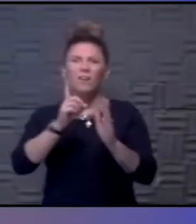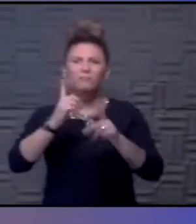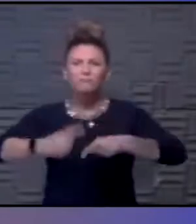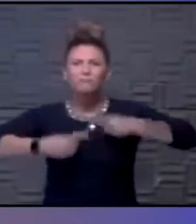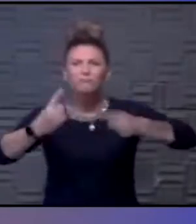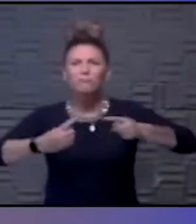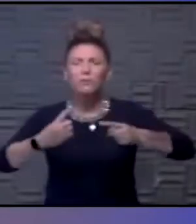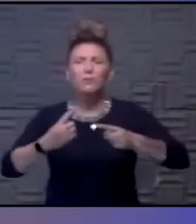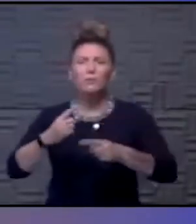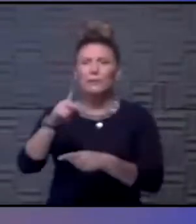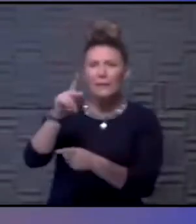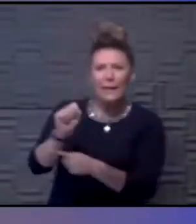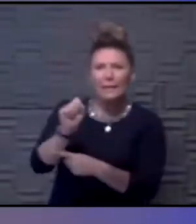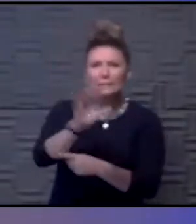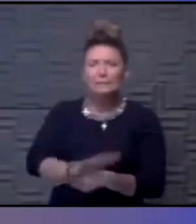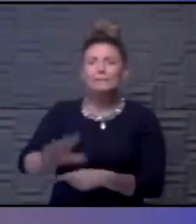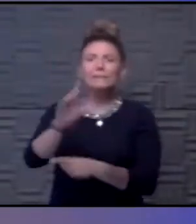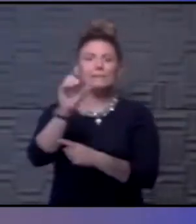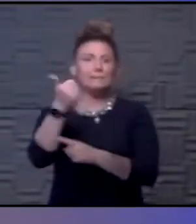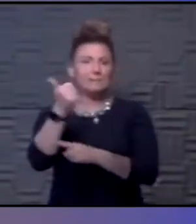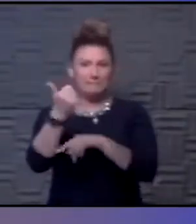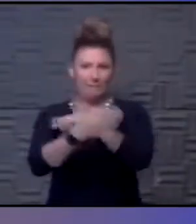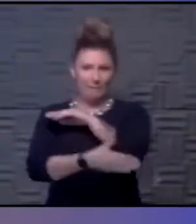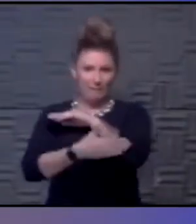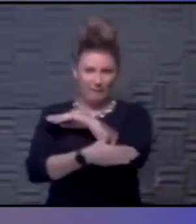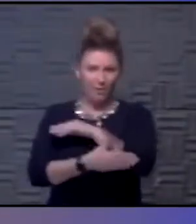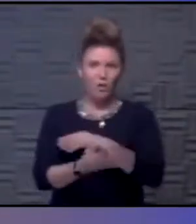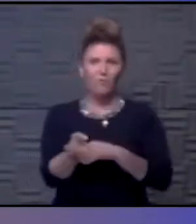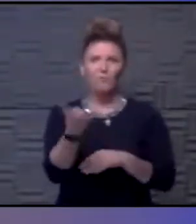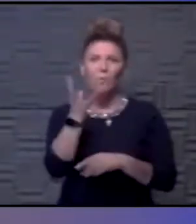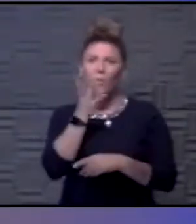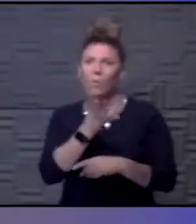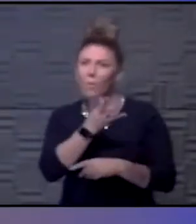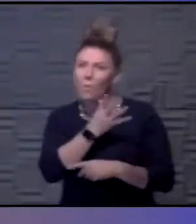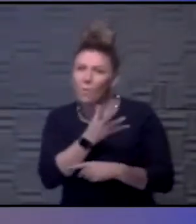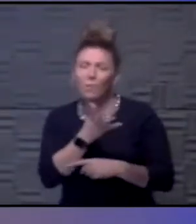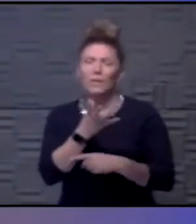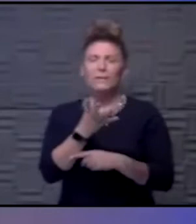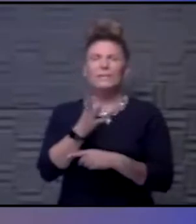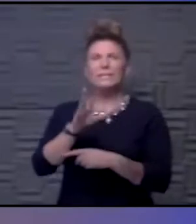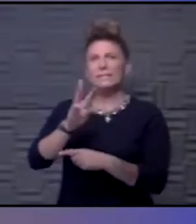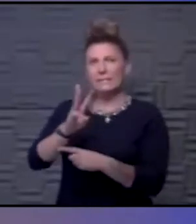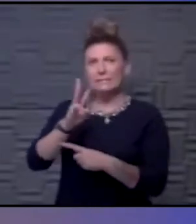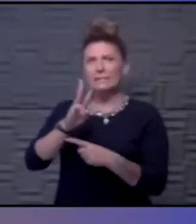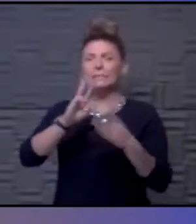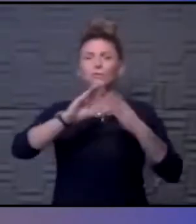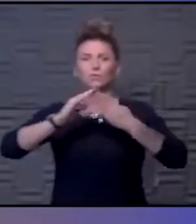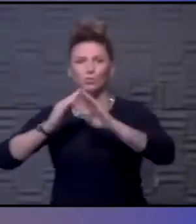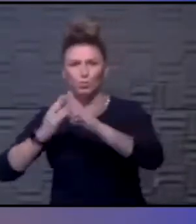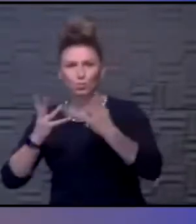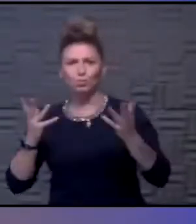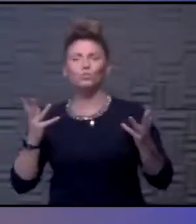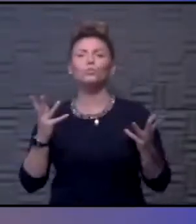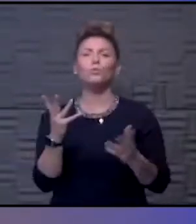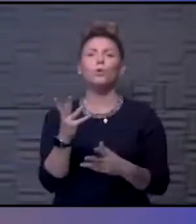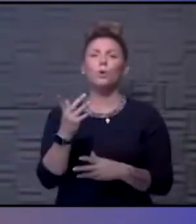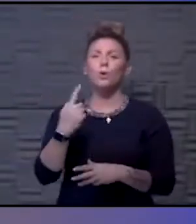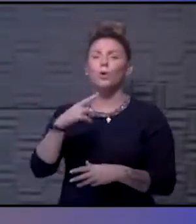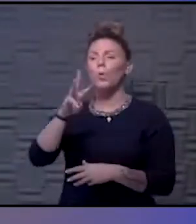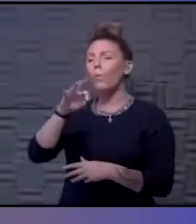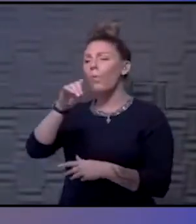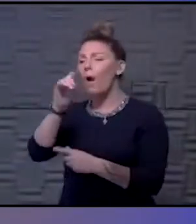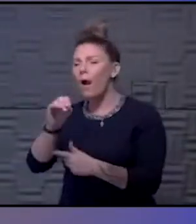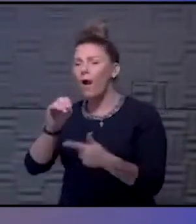counties across the state, 4 urban, 6 rural. And I think if I tick off these names in our urban settings, we're looking at Wyandotte,